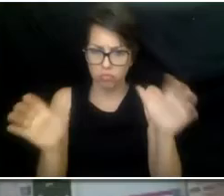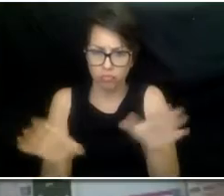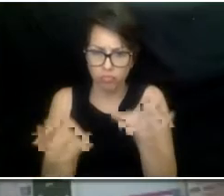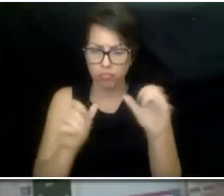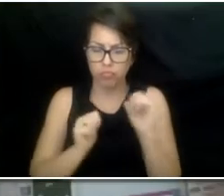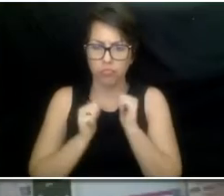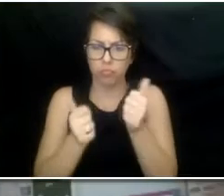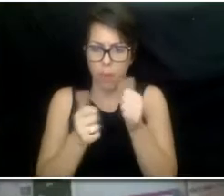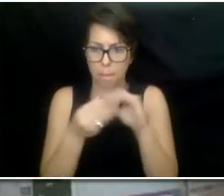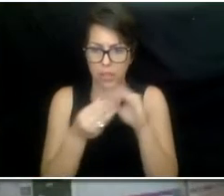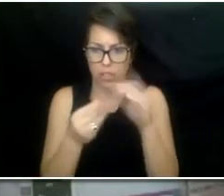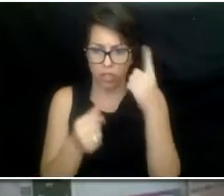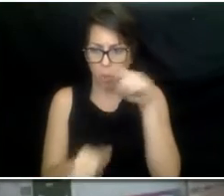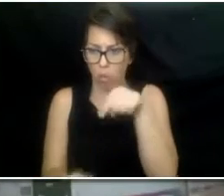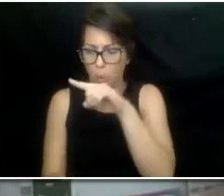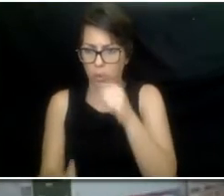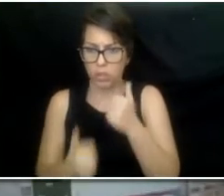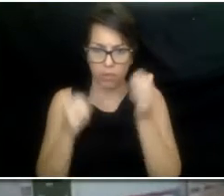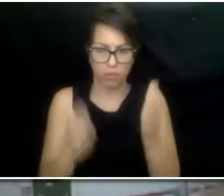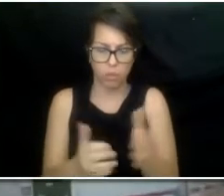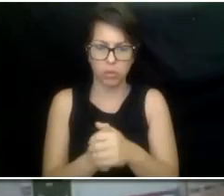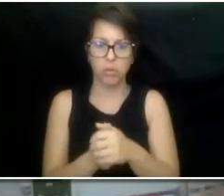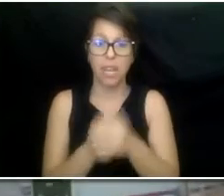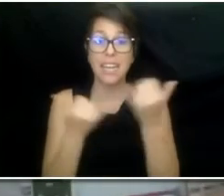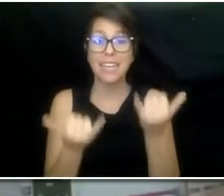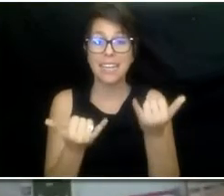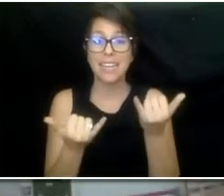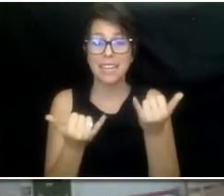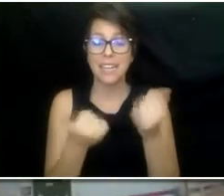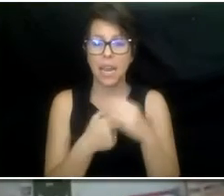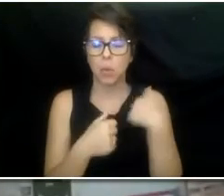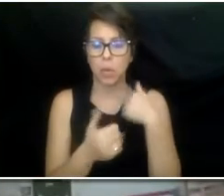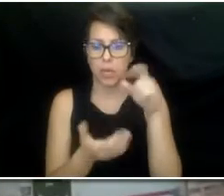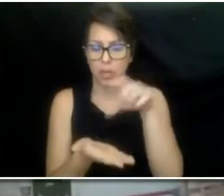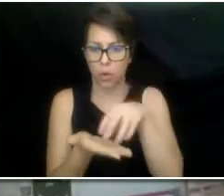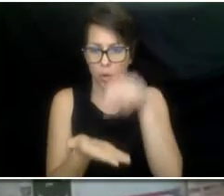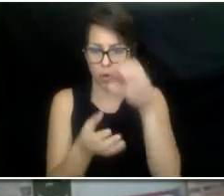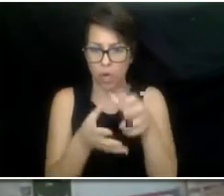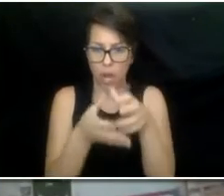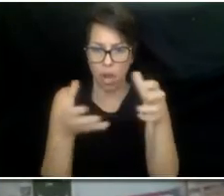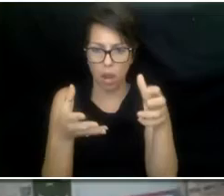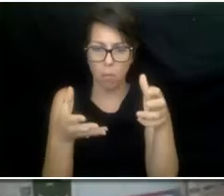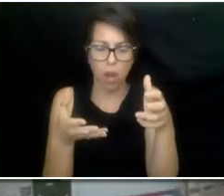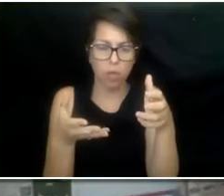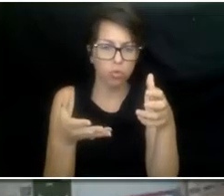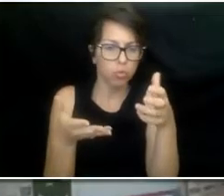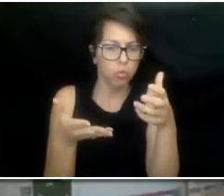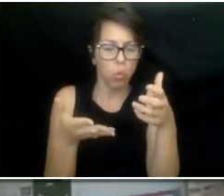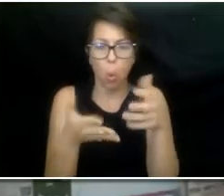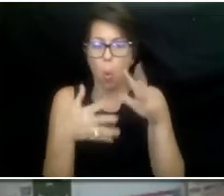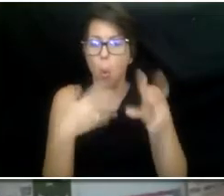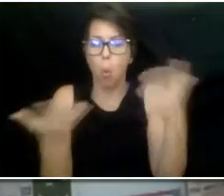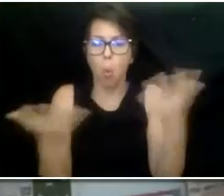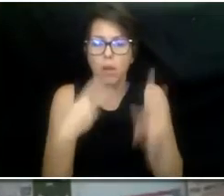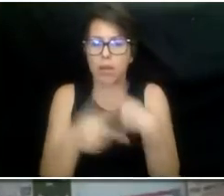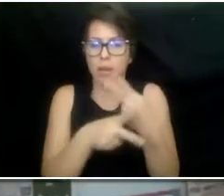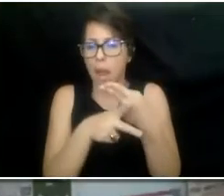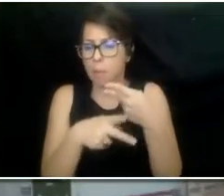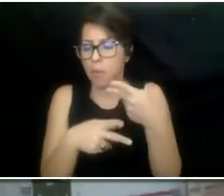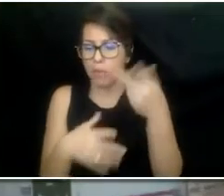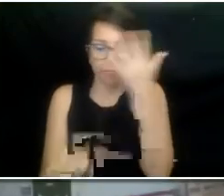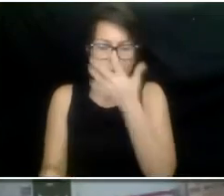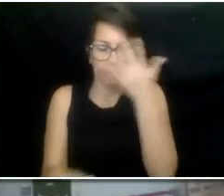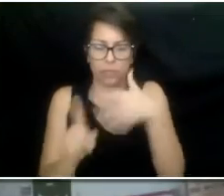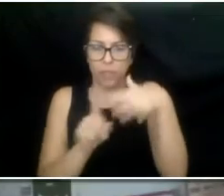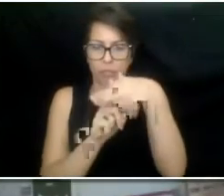to they are now especially the most vulnerable survivors the undocumented non-native English speakers transgender and